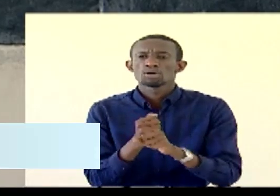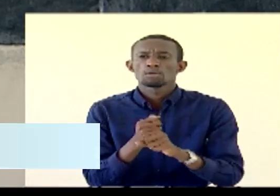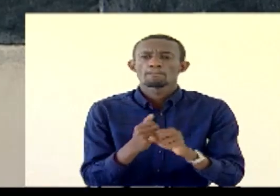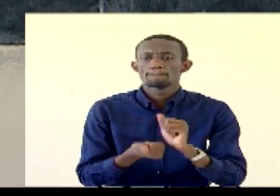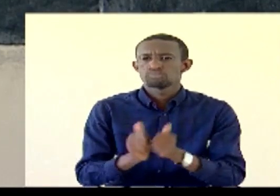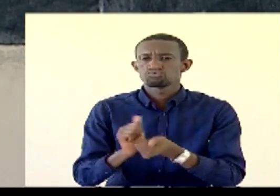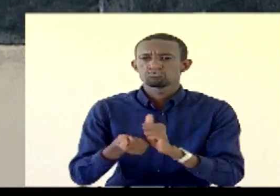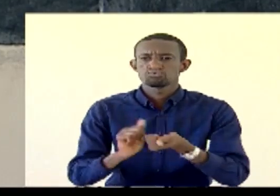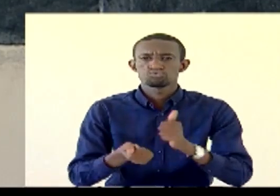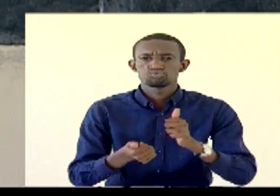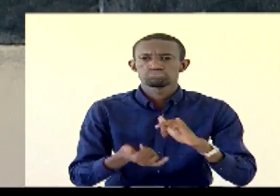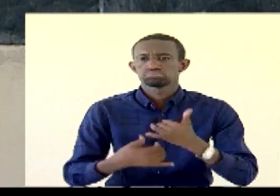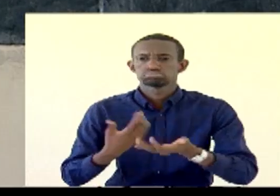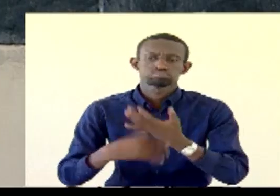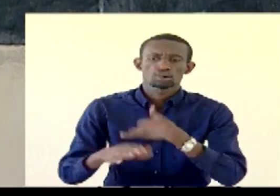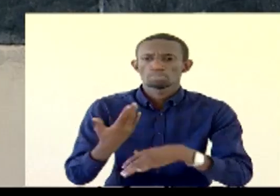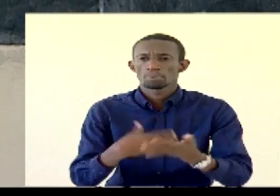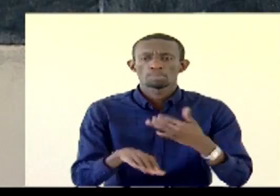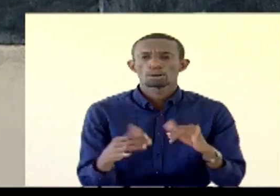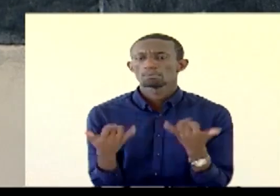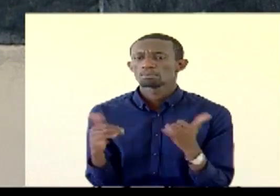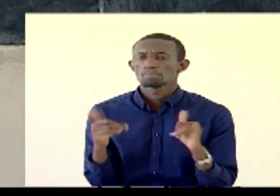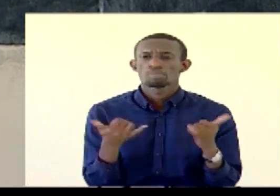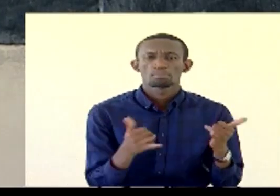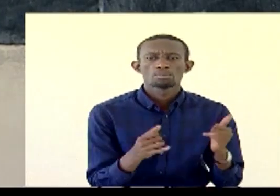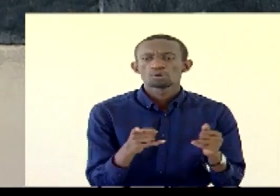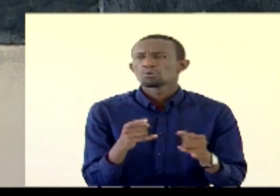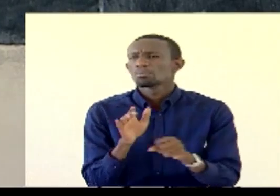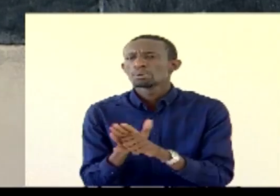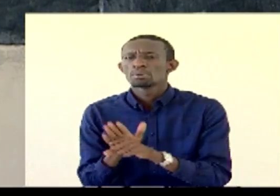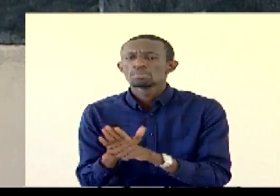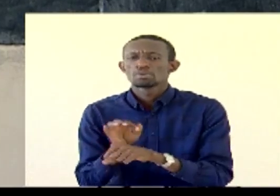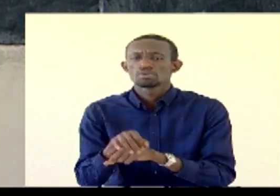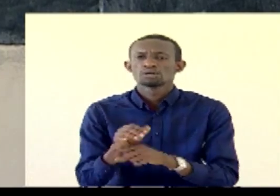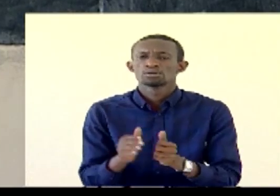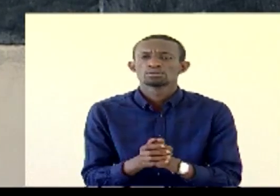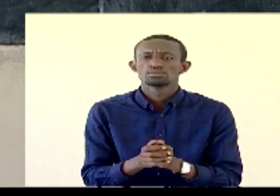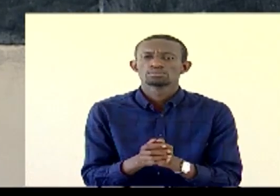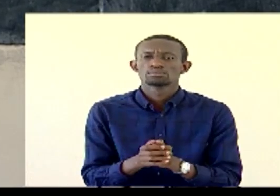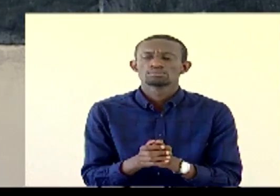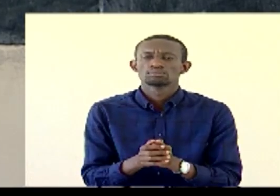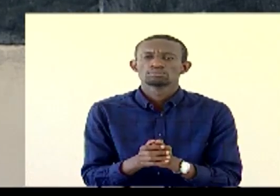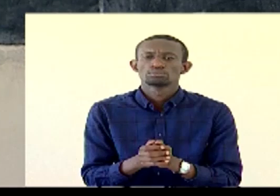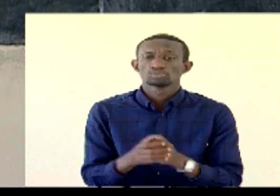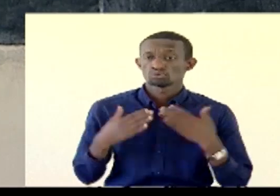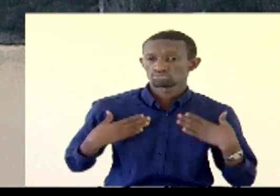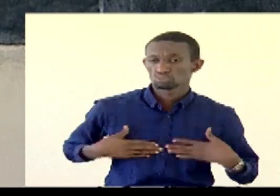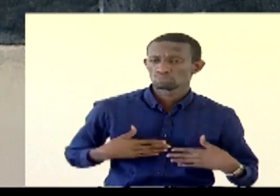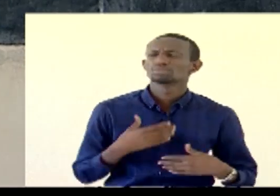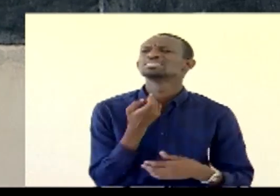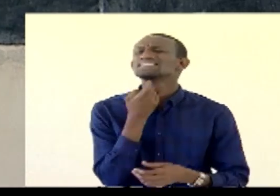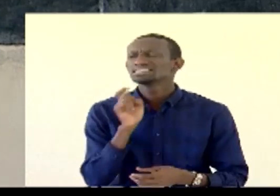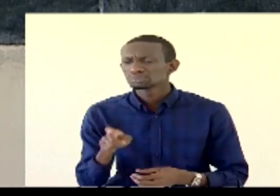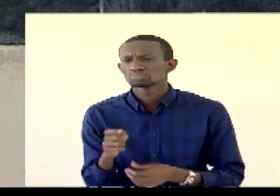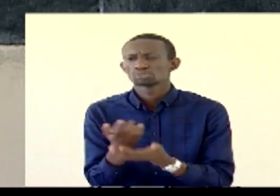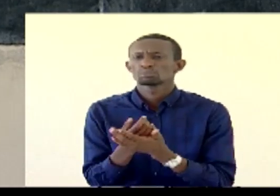talking about strenuous exercise. If you're doing more strenuous exercise, the body needs more glucose. So